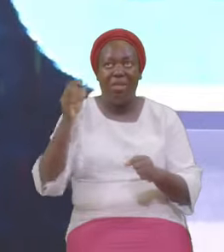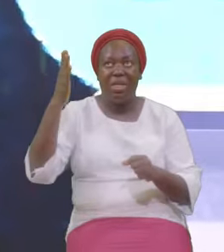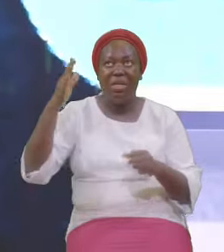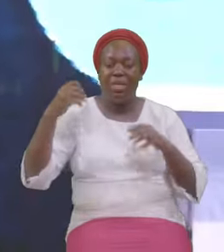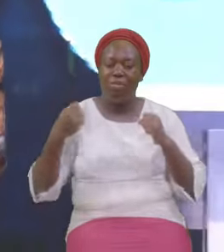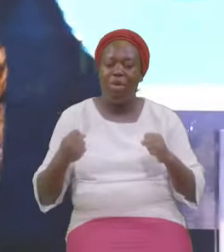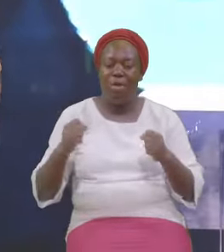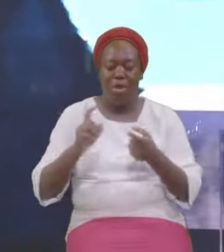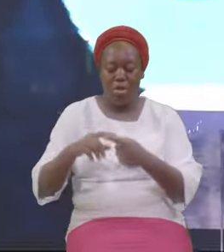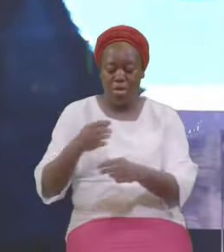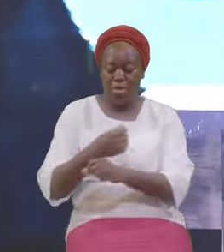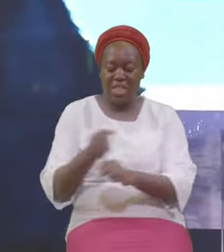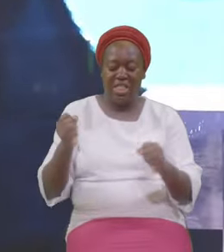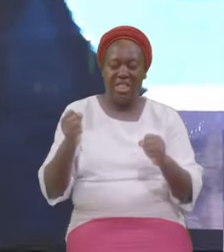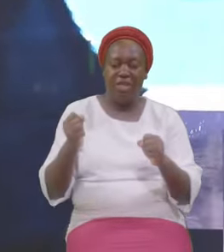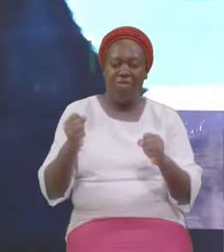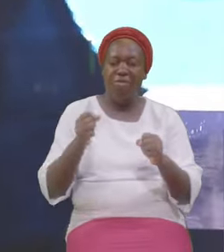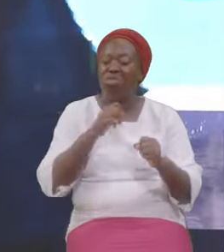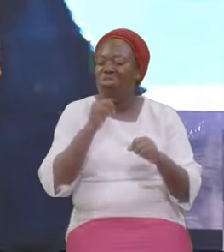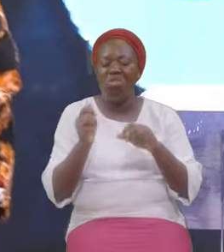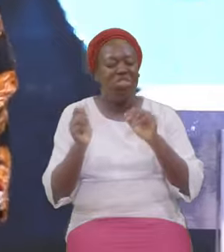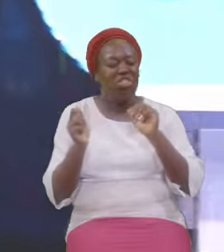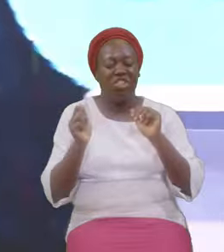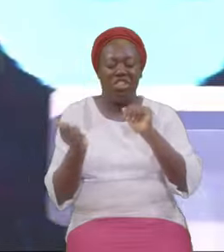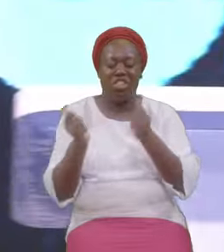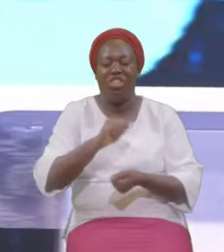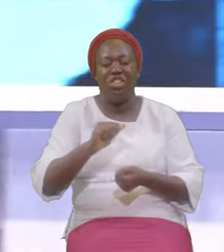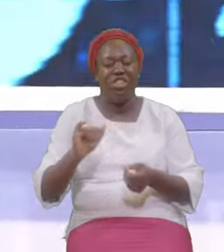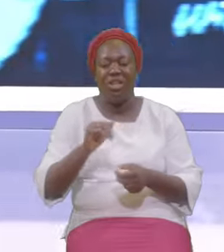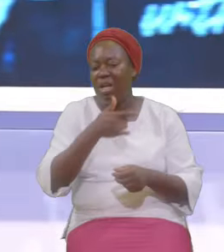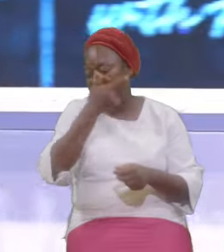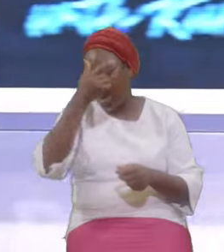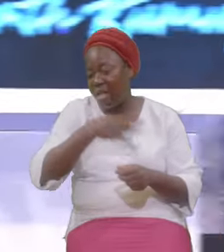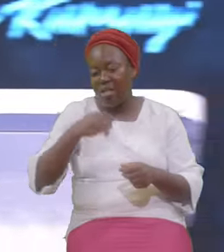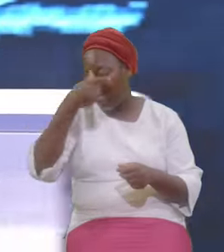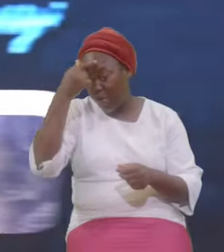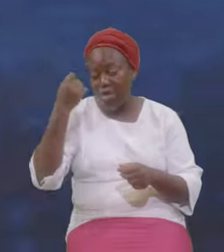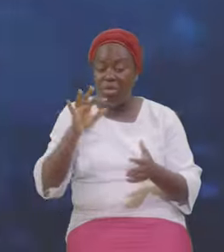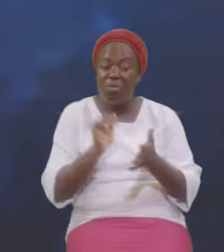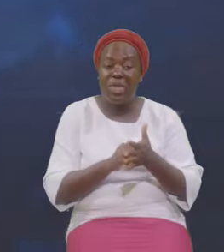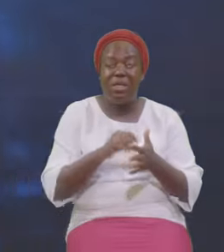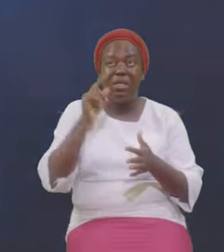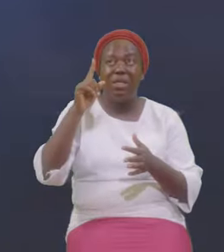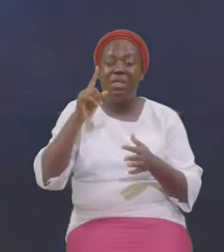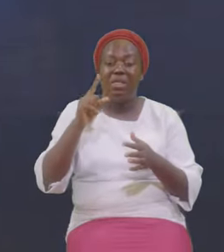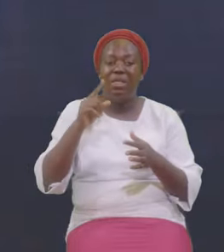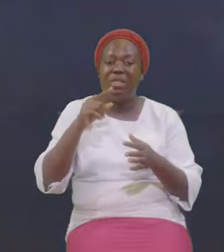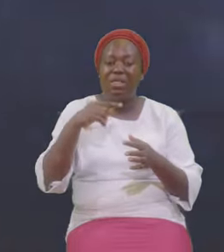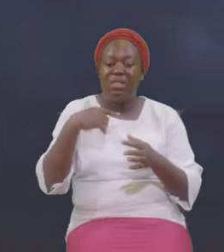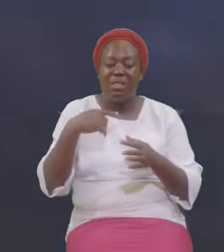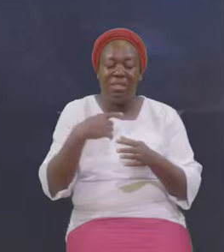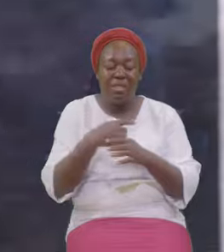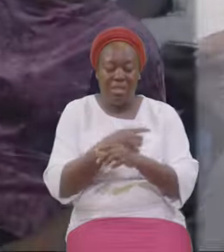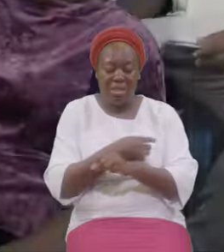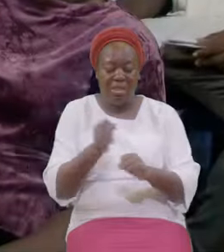save, unchangeable. And because of that, he saved others before.